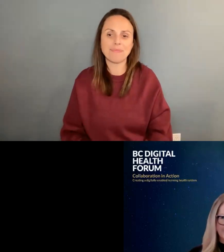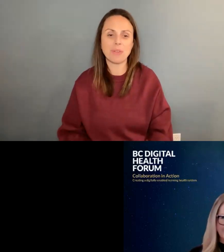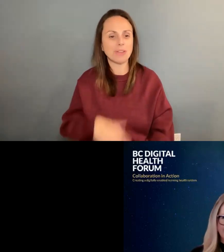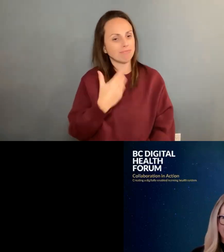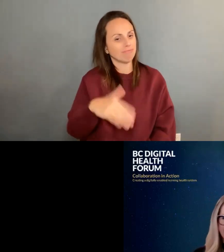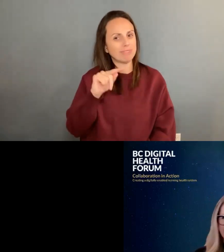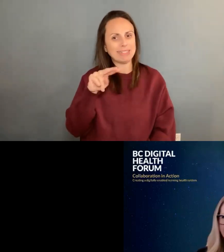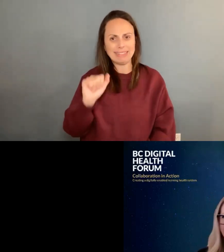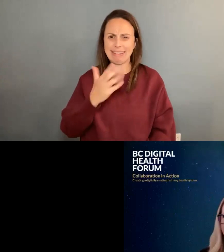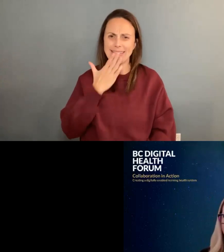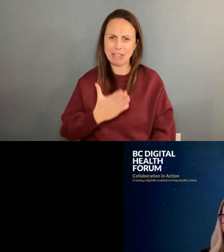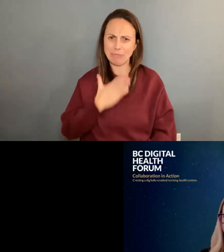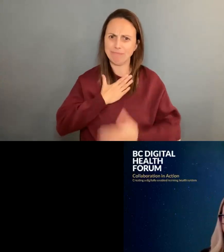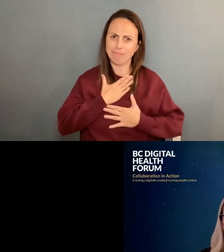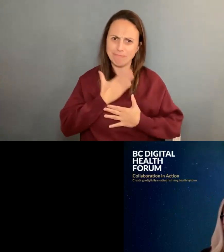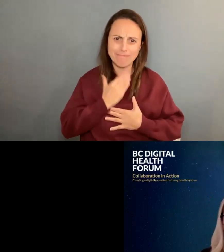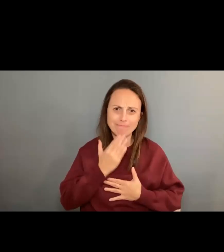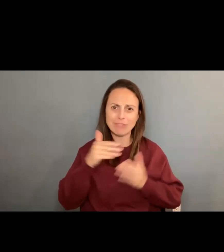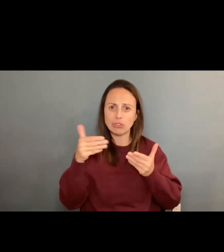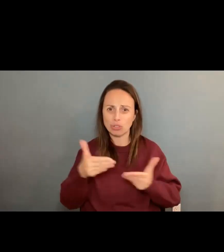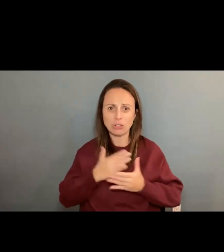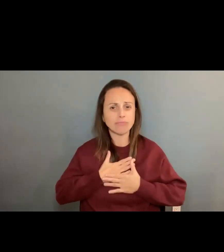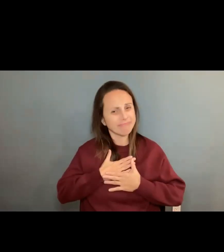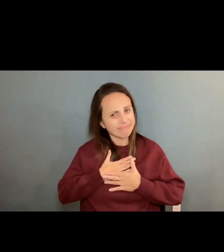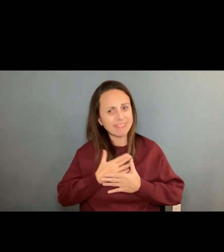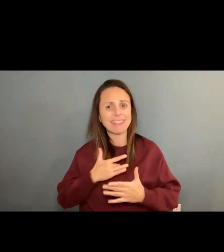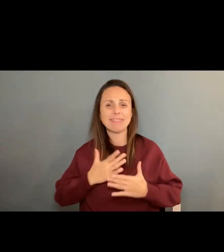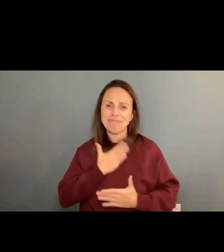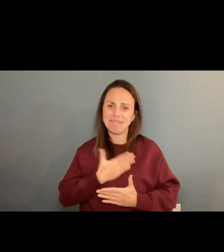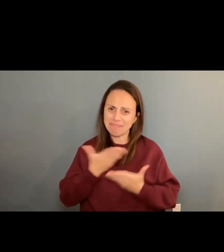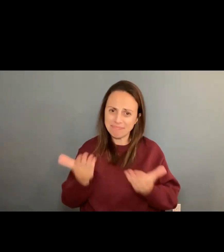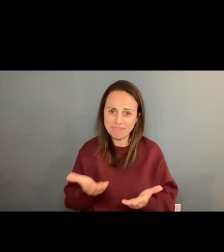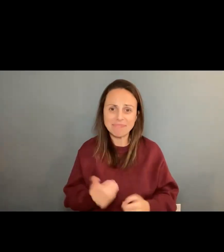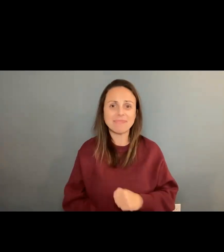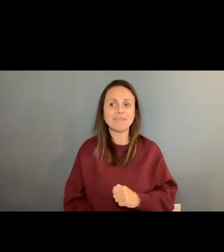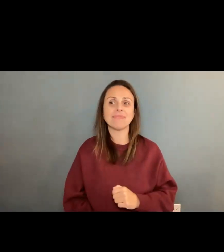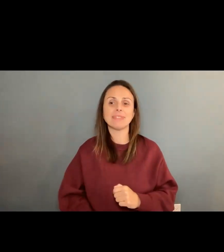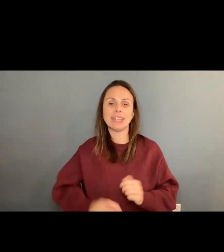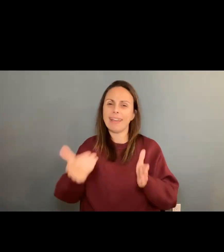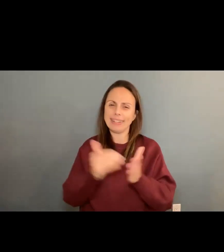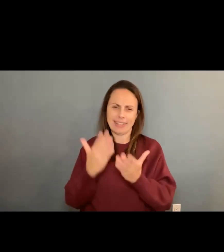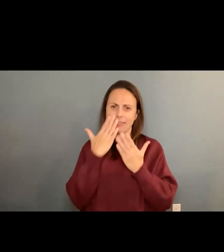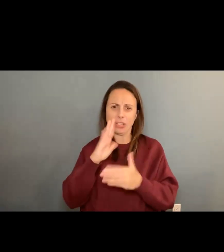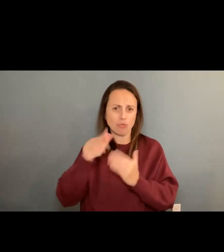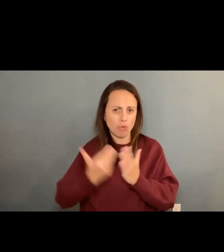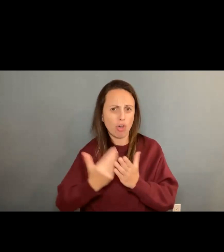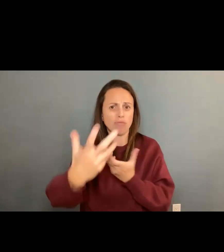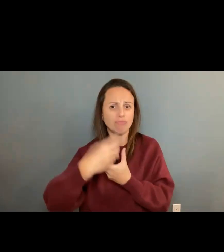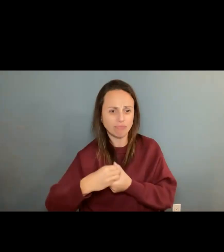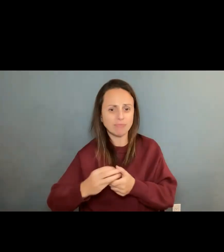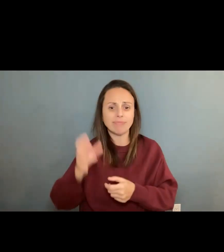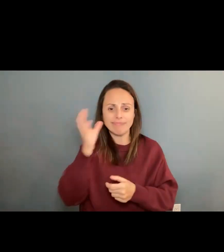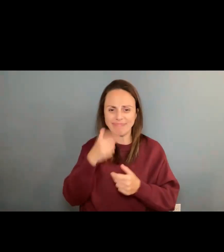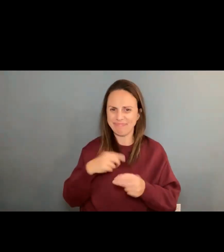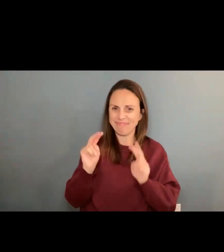so much for that very, very kind introduction. It's my distinct pleasure to be able to be here. And again, thanks for all the participants being here. I look